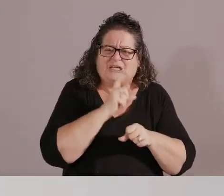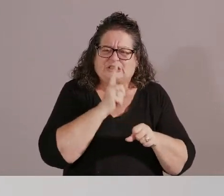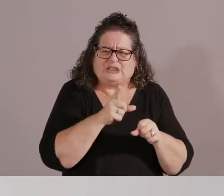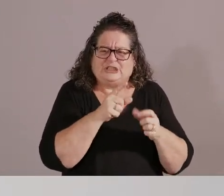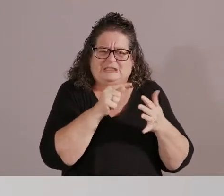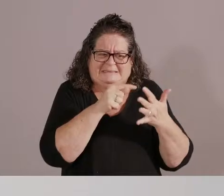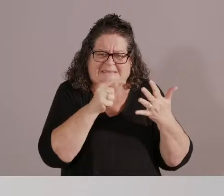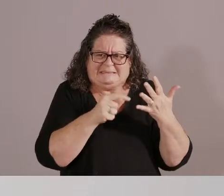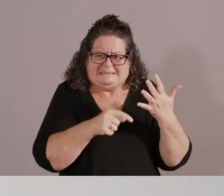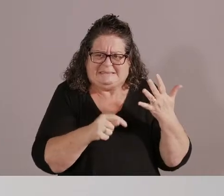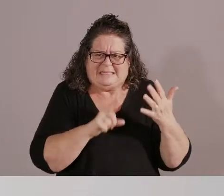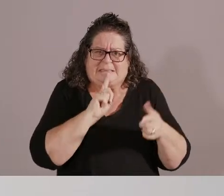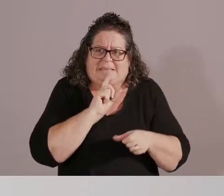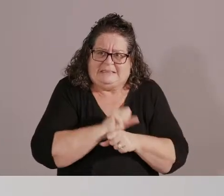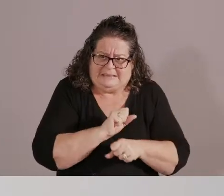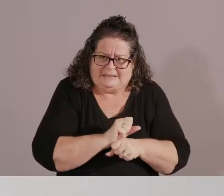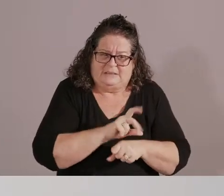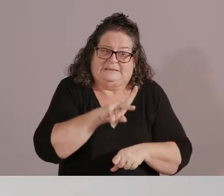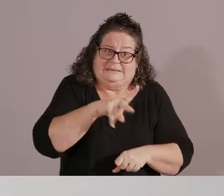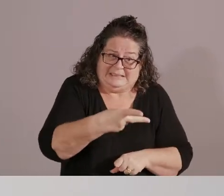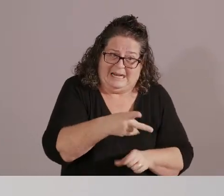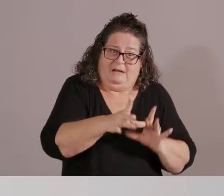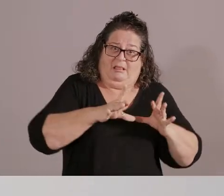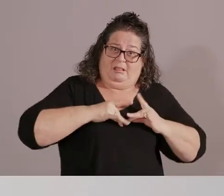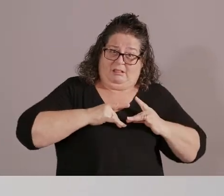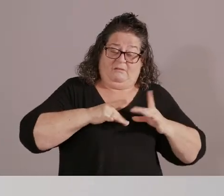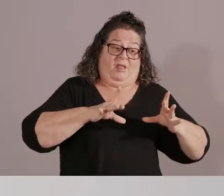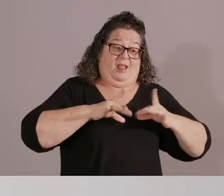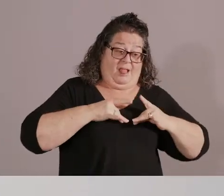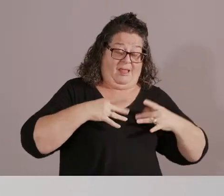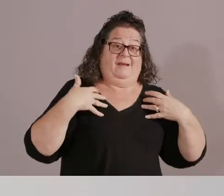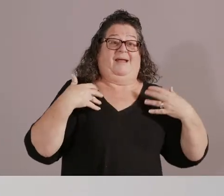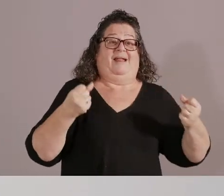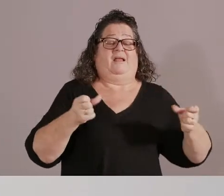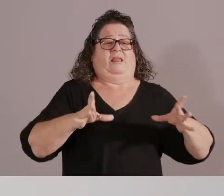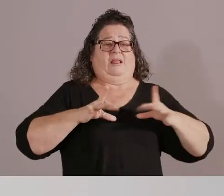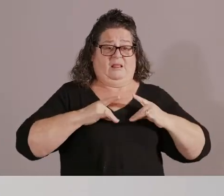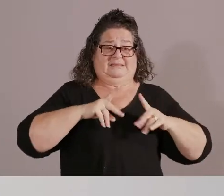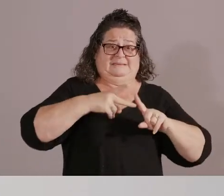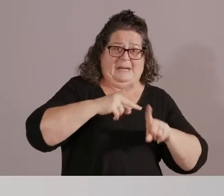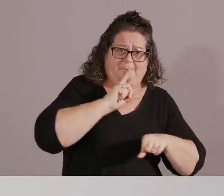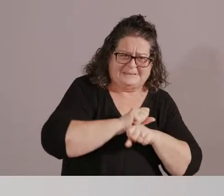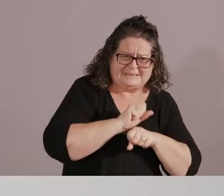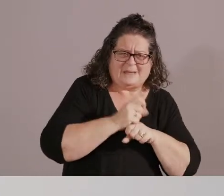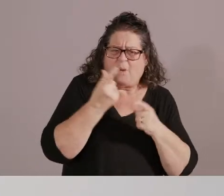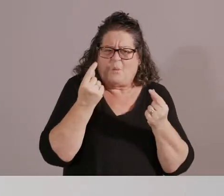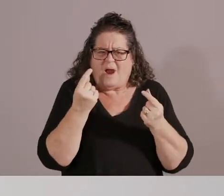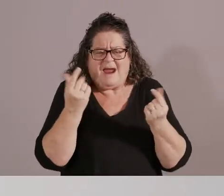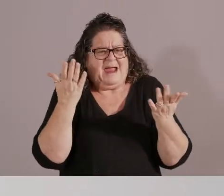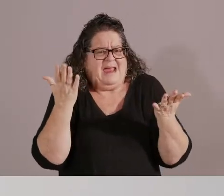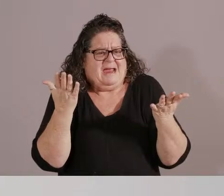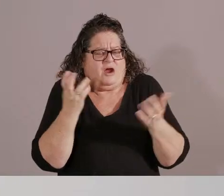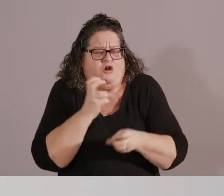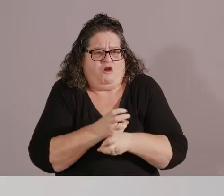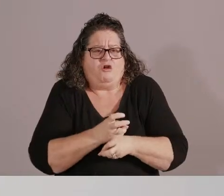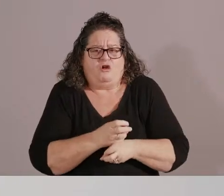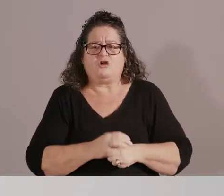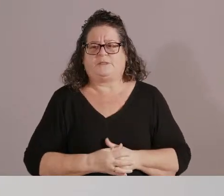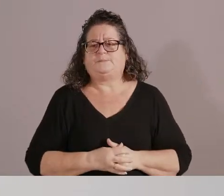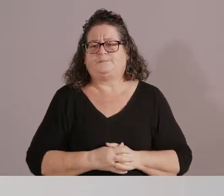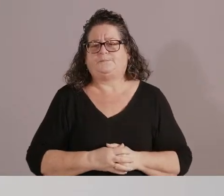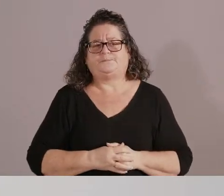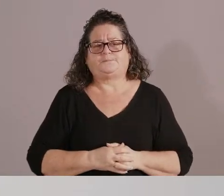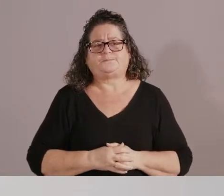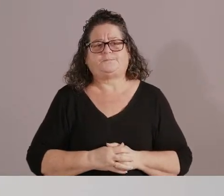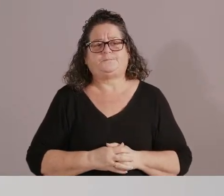another case. And then Dr. Marjorie Bessel at Banner says her hospital network is giving out monoclonal antibody treatments.